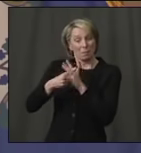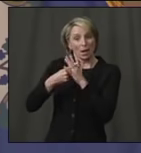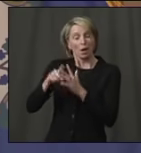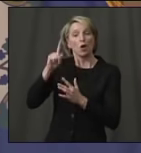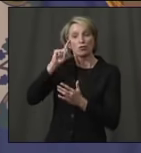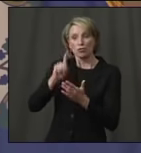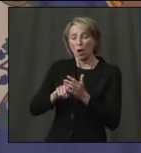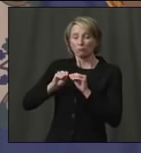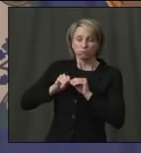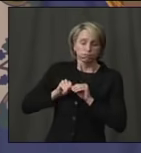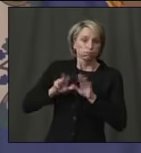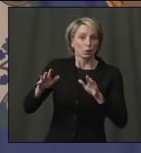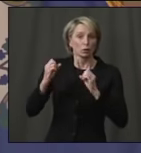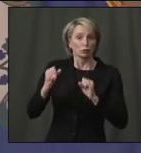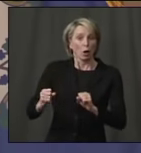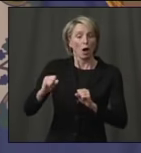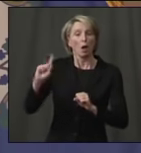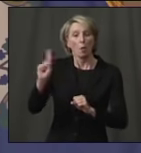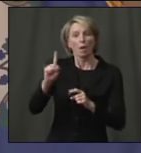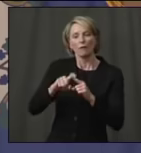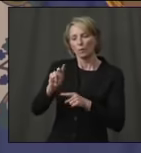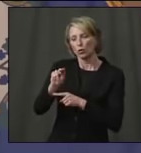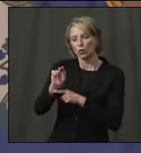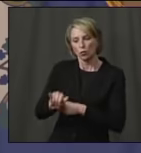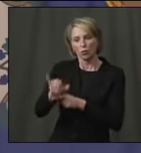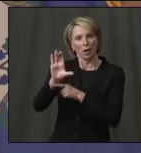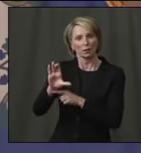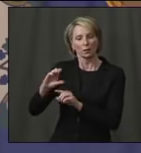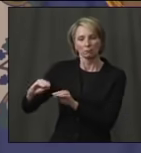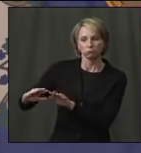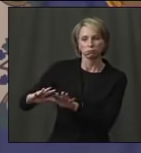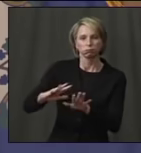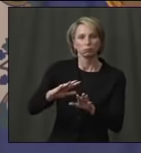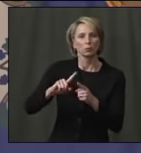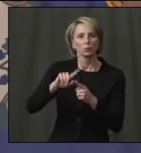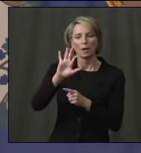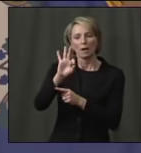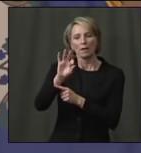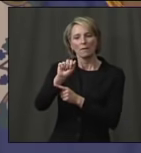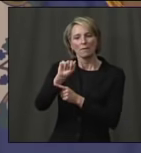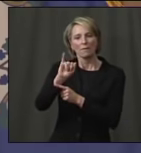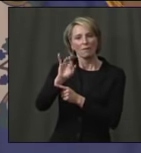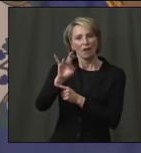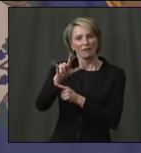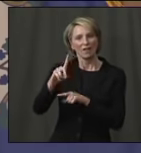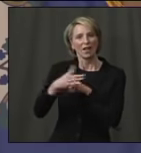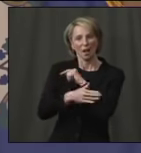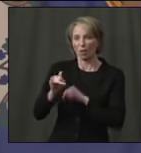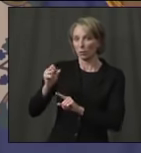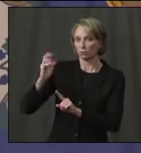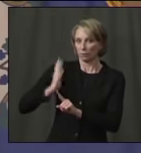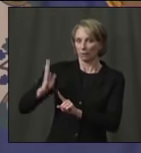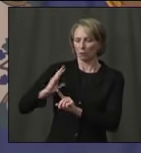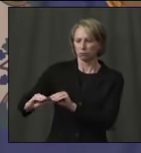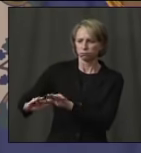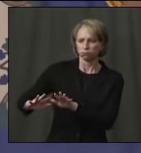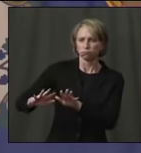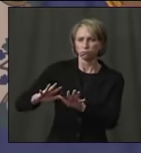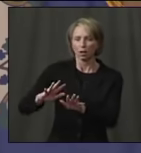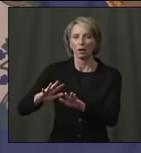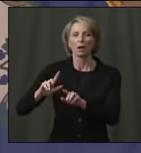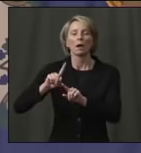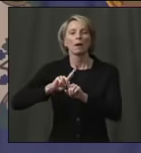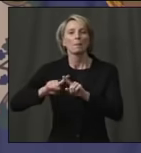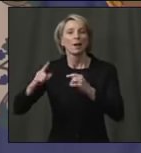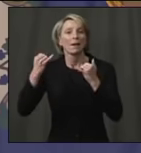Fairfield County, coming up from New Rochelle and New York City. That was very clear. Now we know that we're in certain neighborhoods that are more